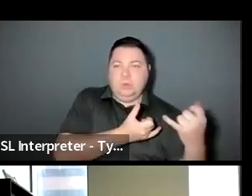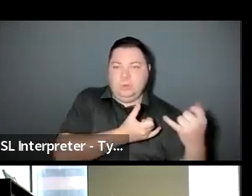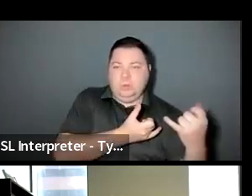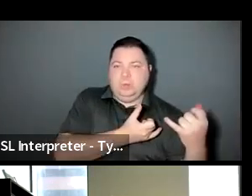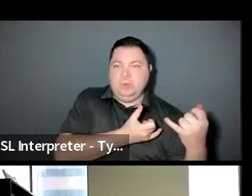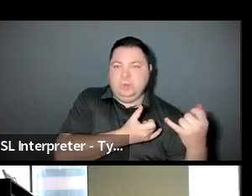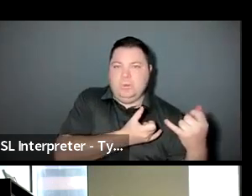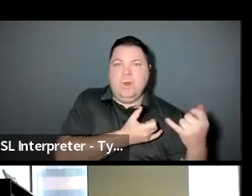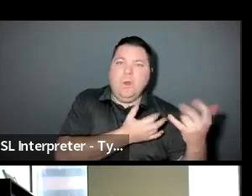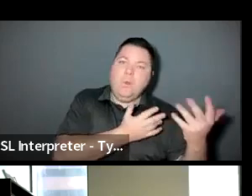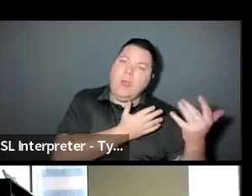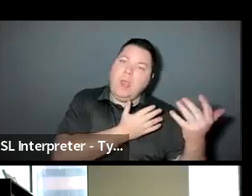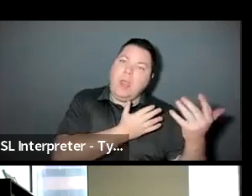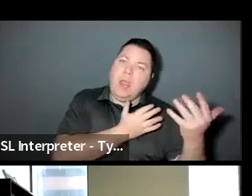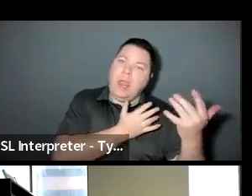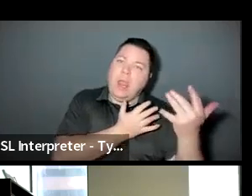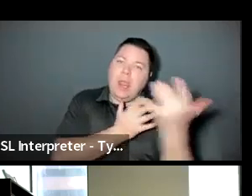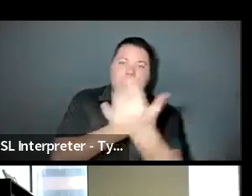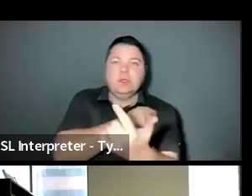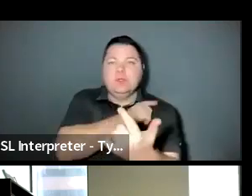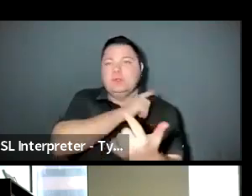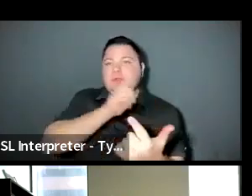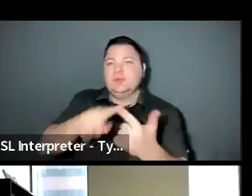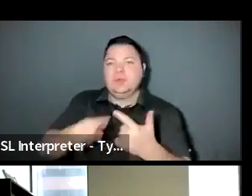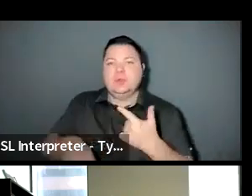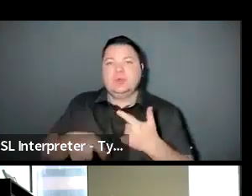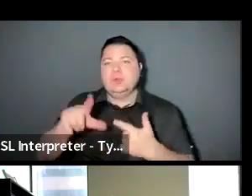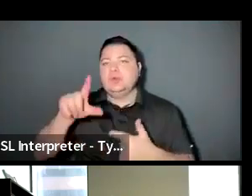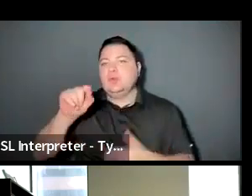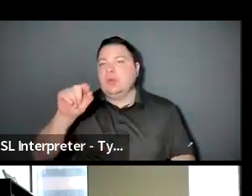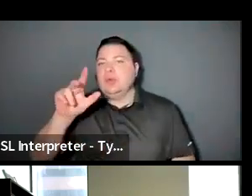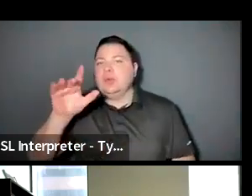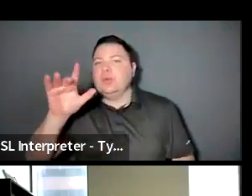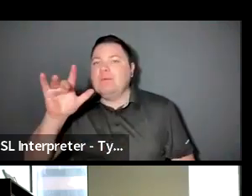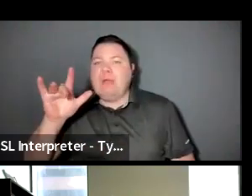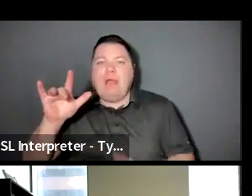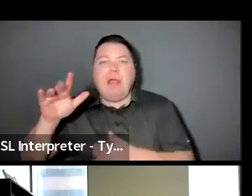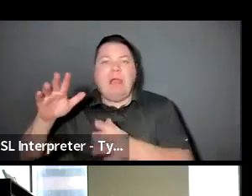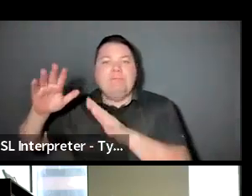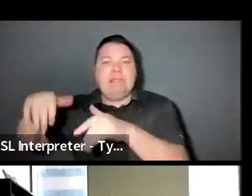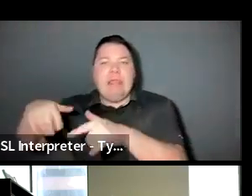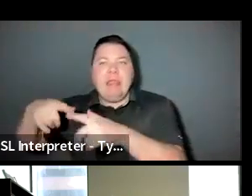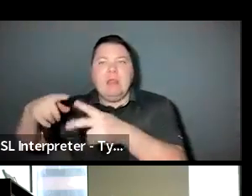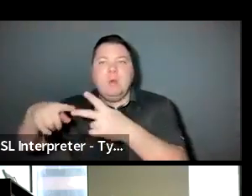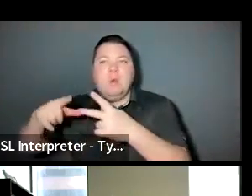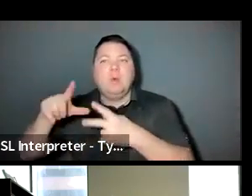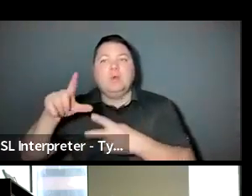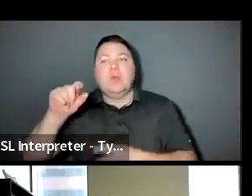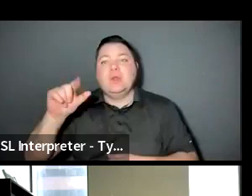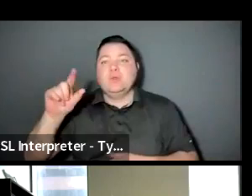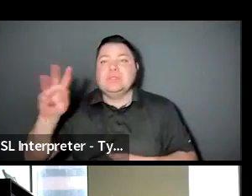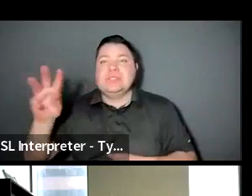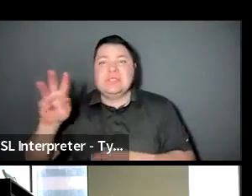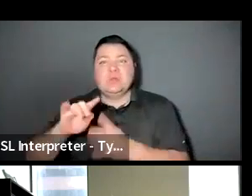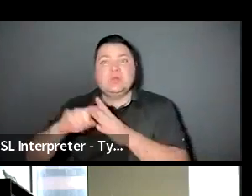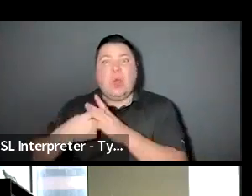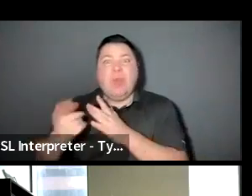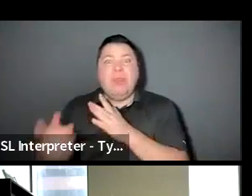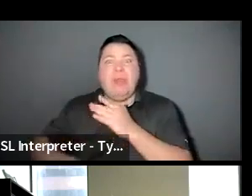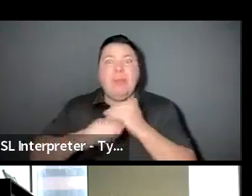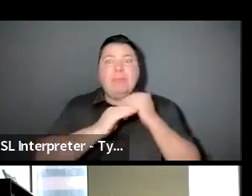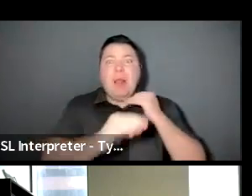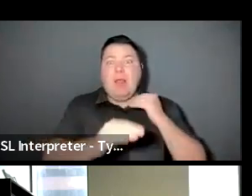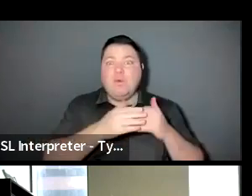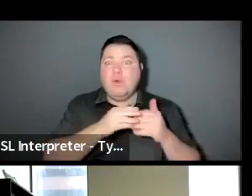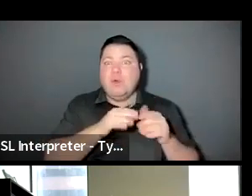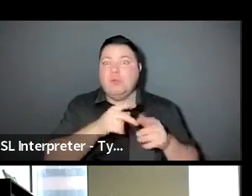Waiting until latter 25 or early 26 to start the platform project would